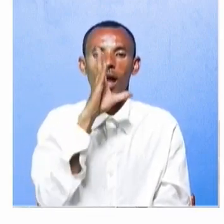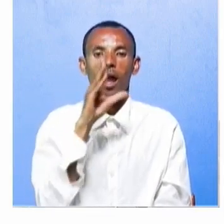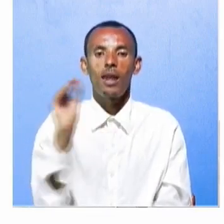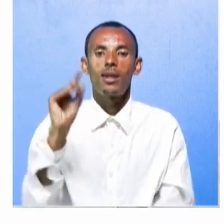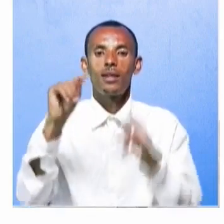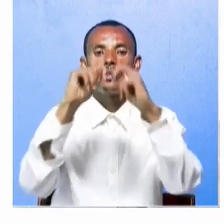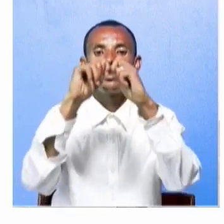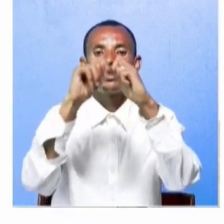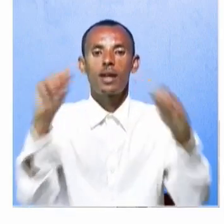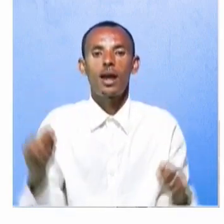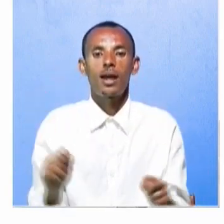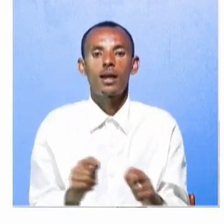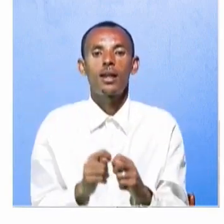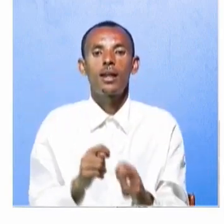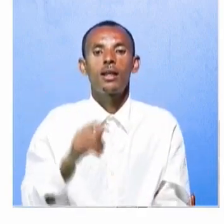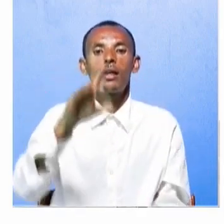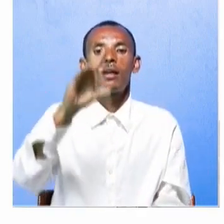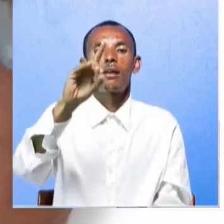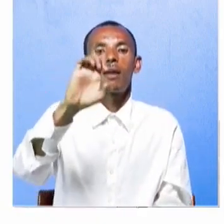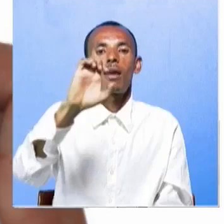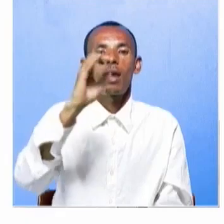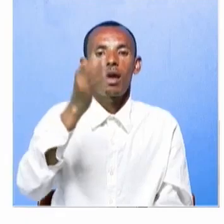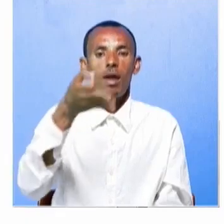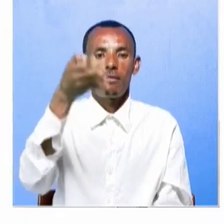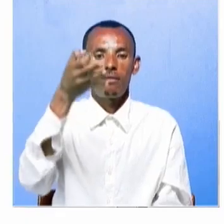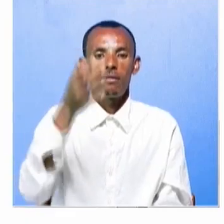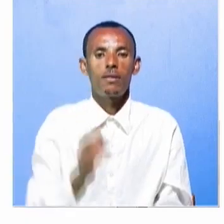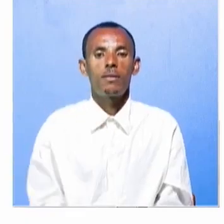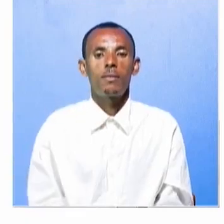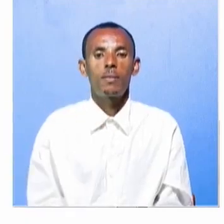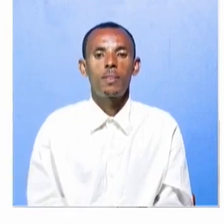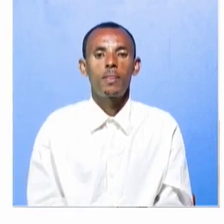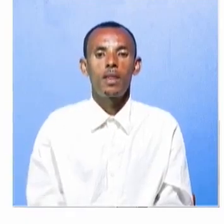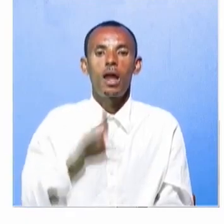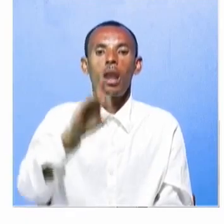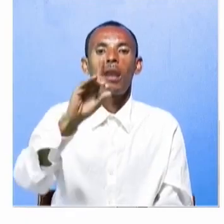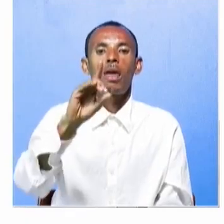and triangle DEF.